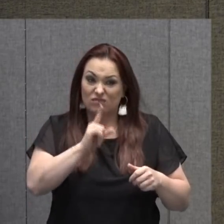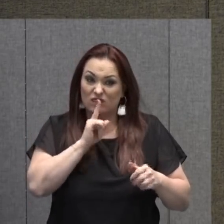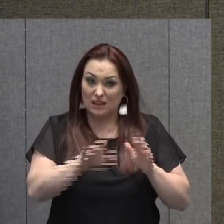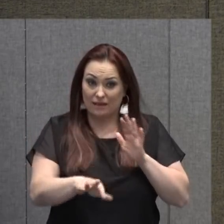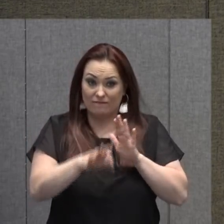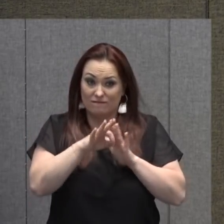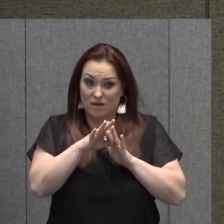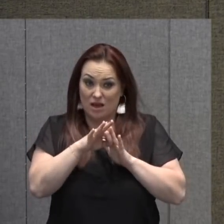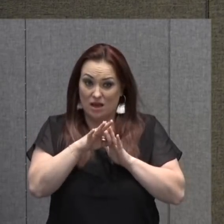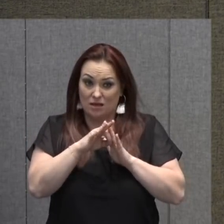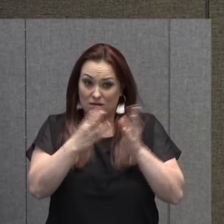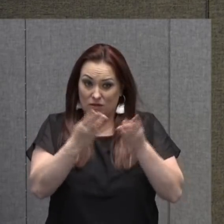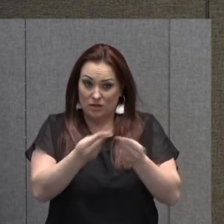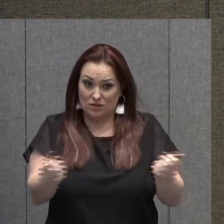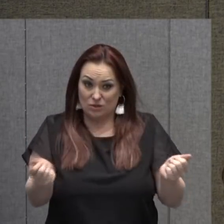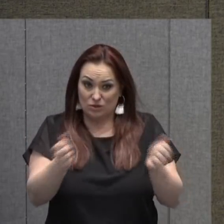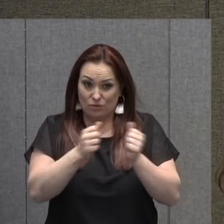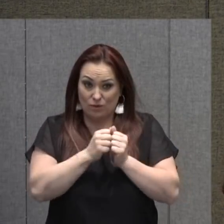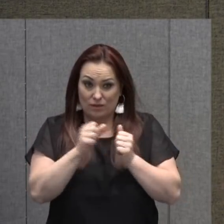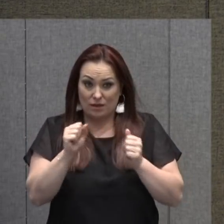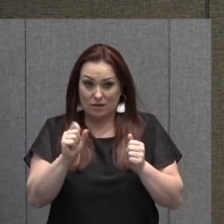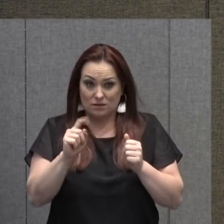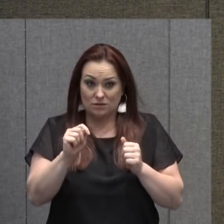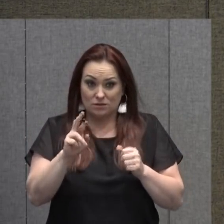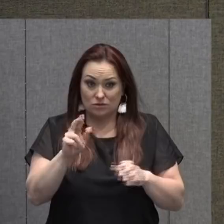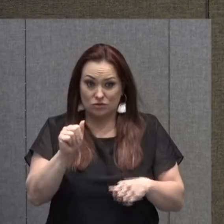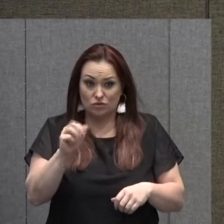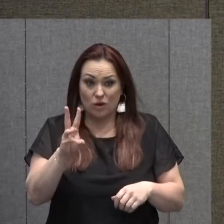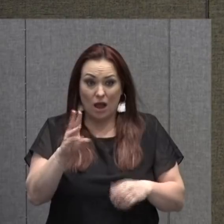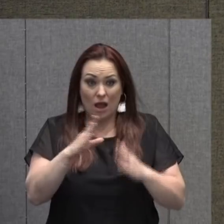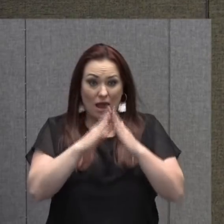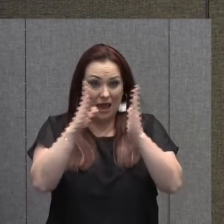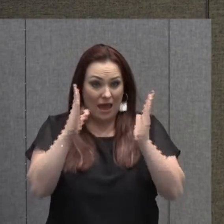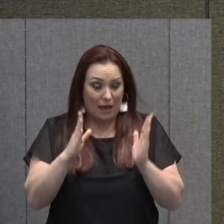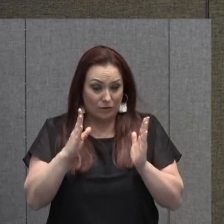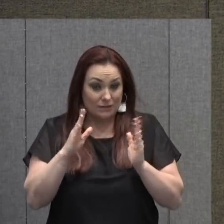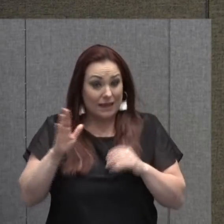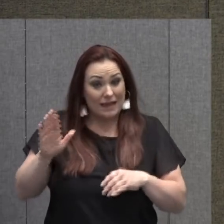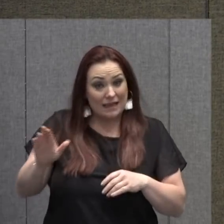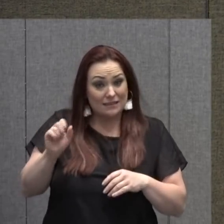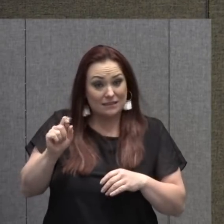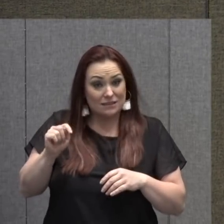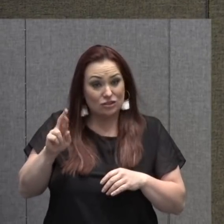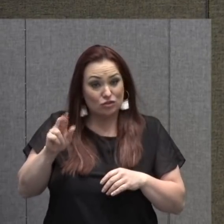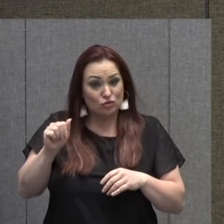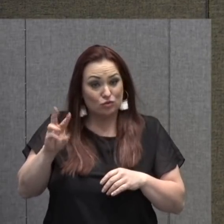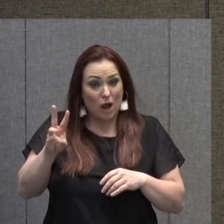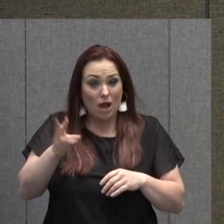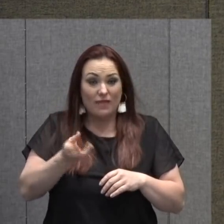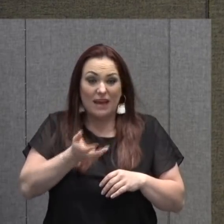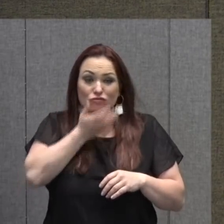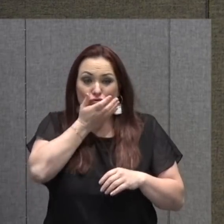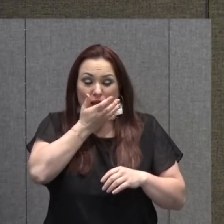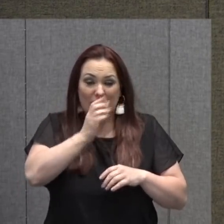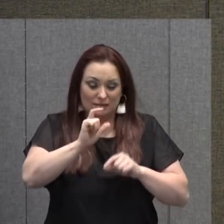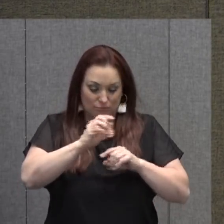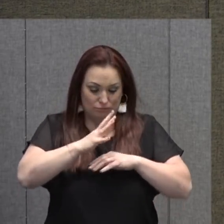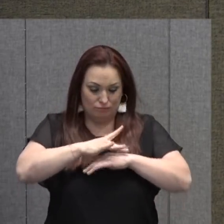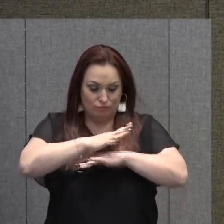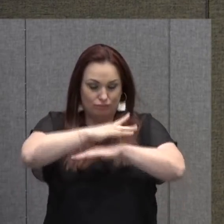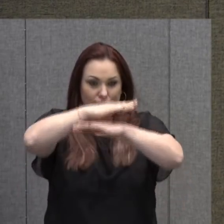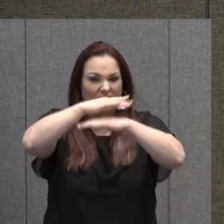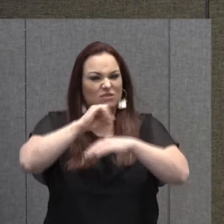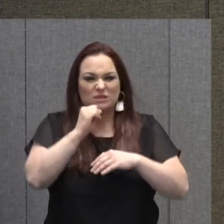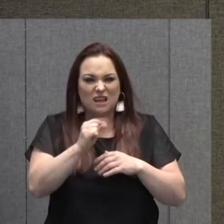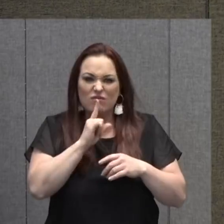with the straw house. His straw house wasn't the solution. But he was able to run away and escape. The second little pig, his house of